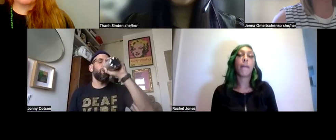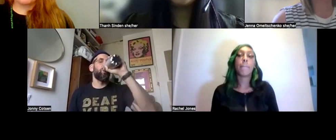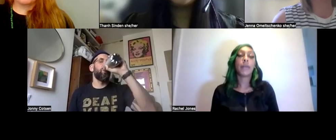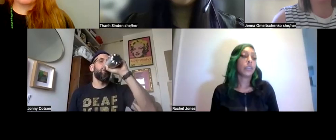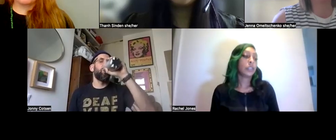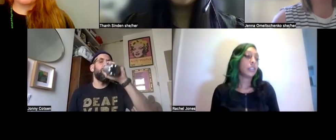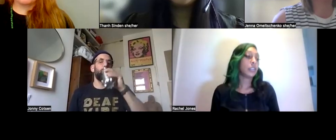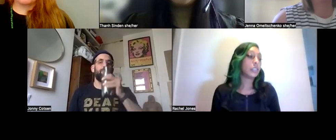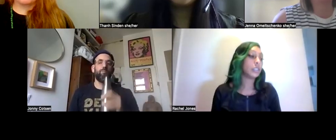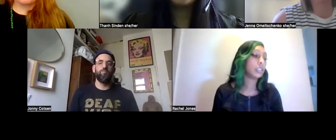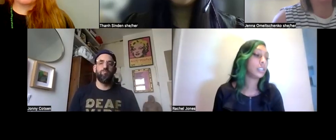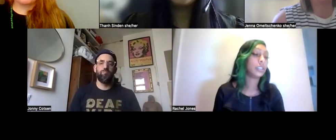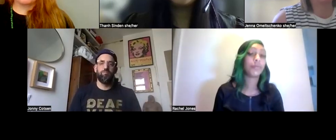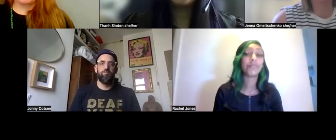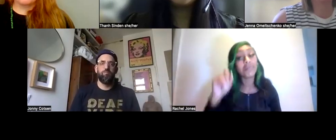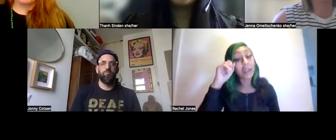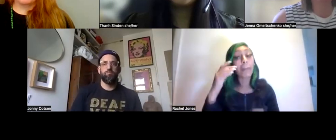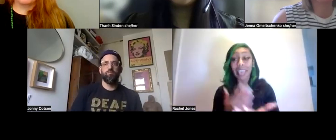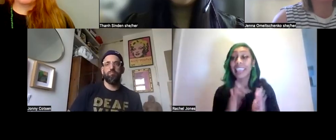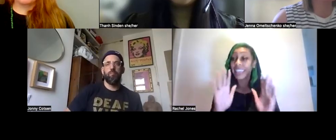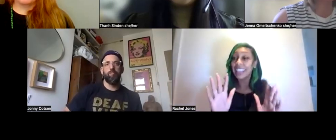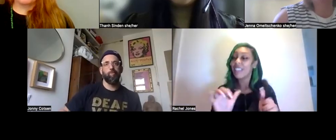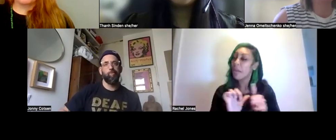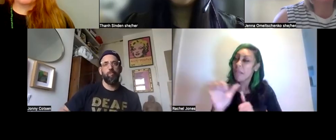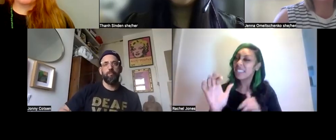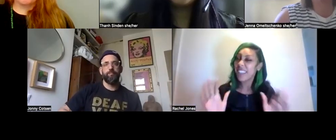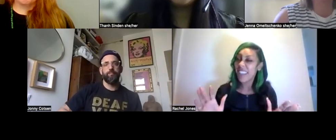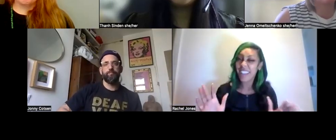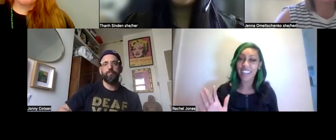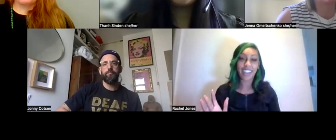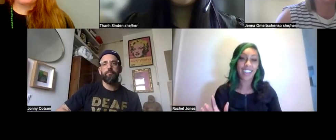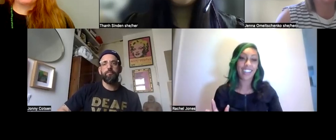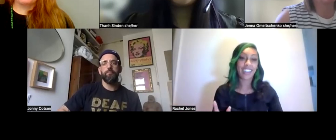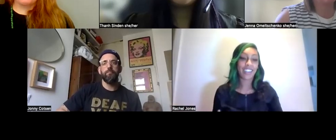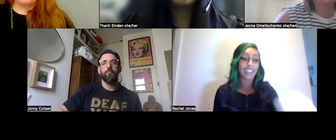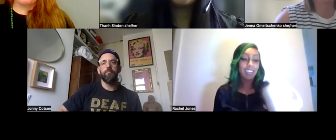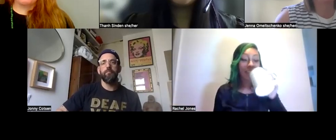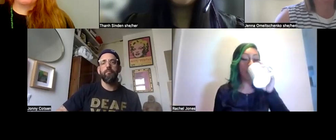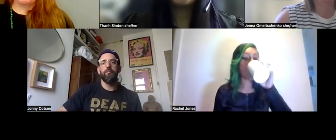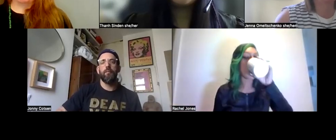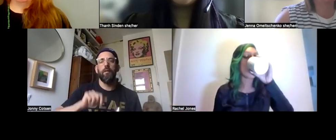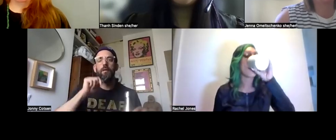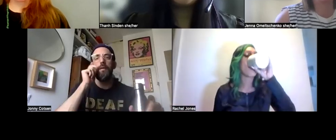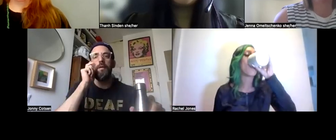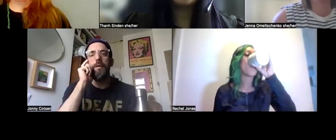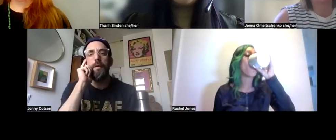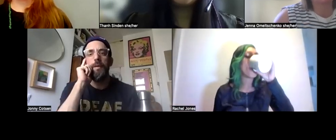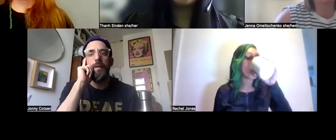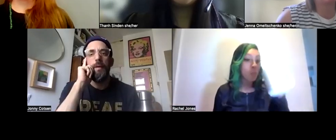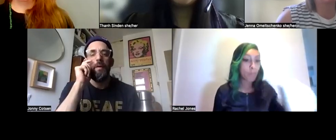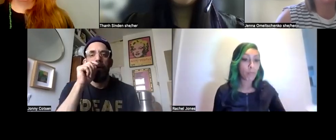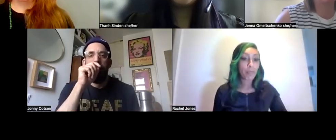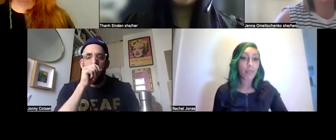And just, it's belief in it, isn't it? Like, it just is better. The work is better. It's more exciting. And I think when you see